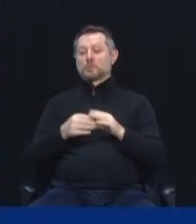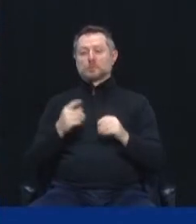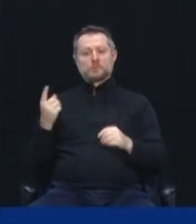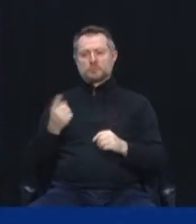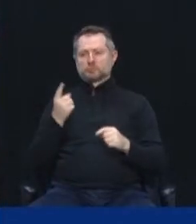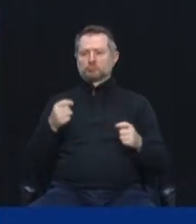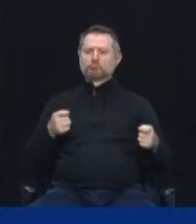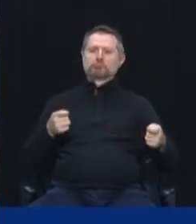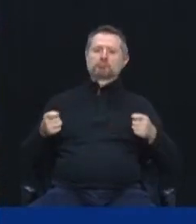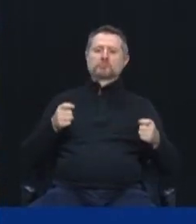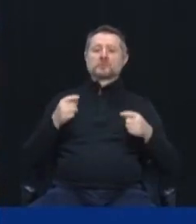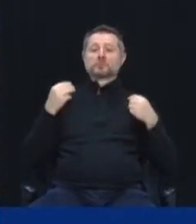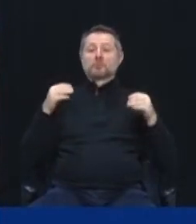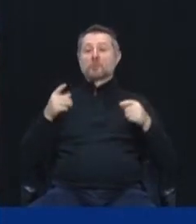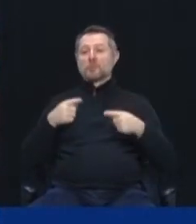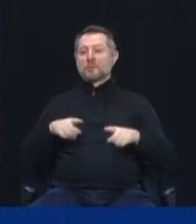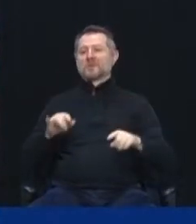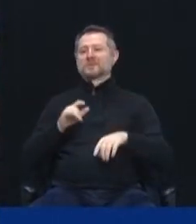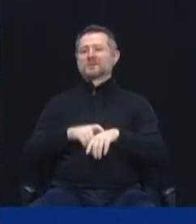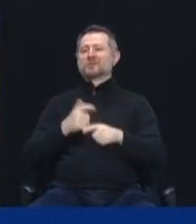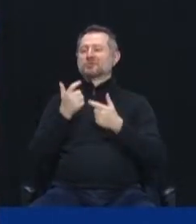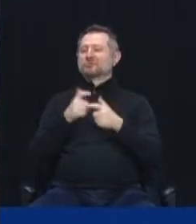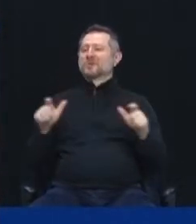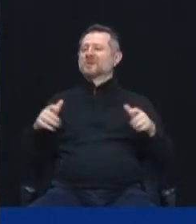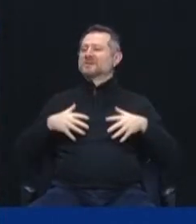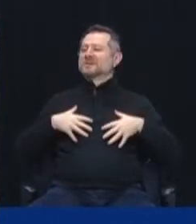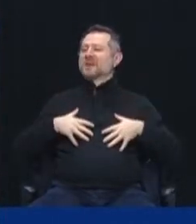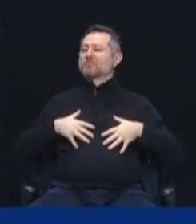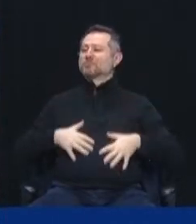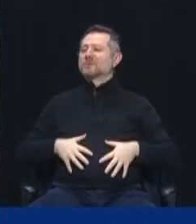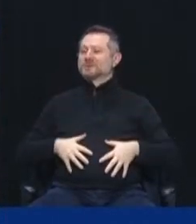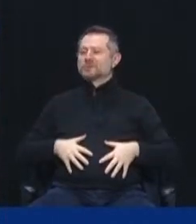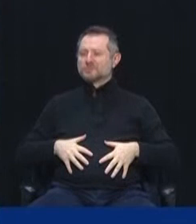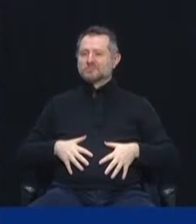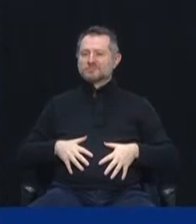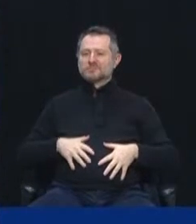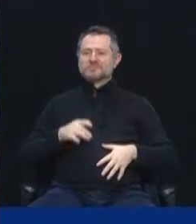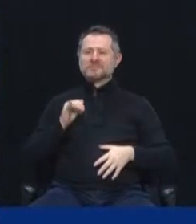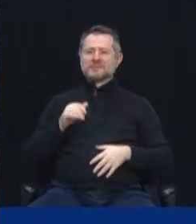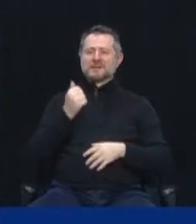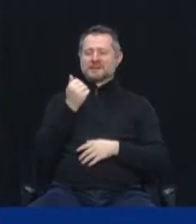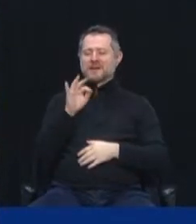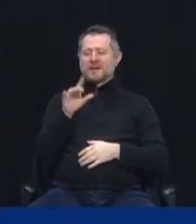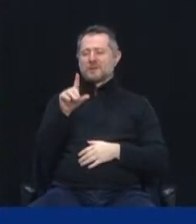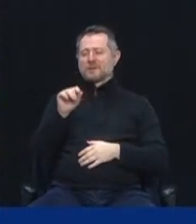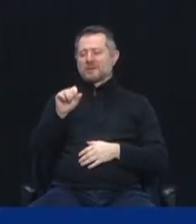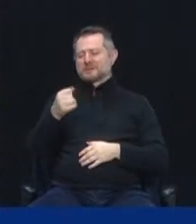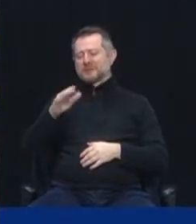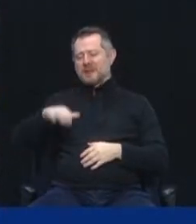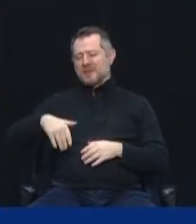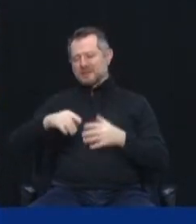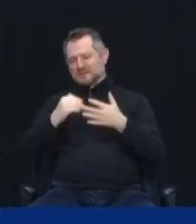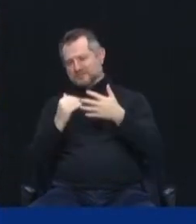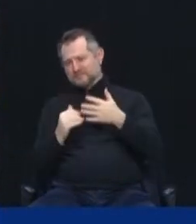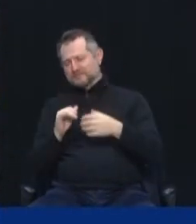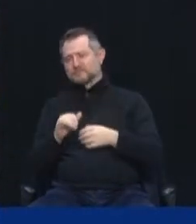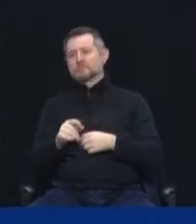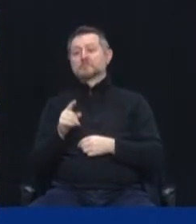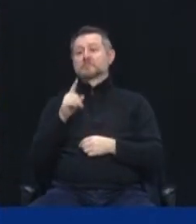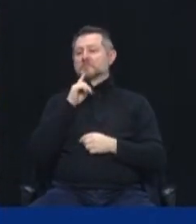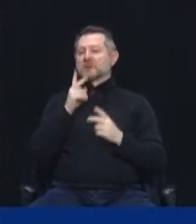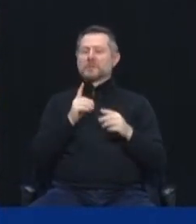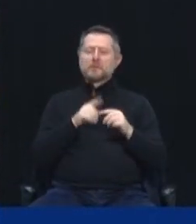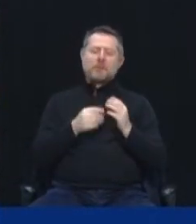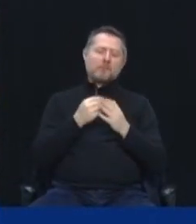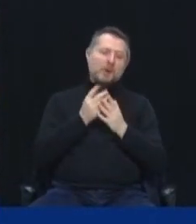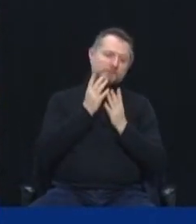the Great Depression. That's what he would keep talking about. He'd go back to that. And nobody had any money. So they